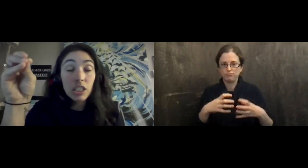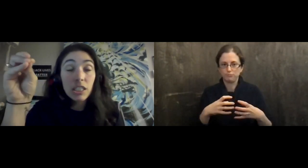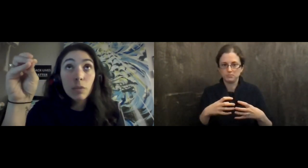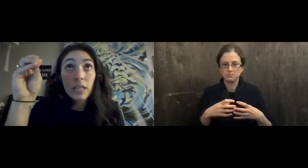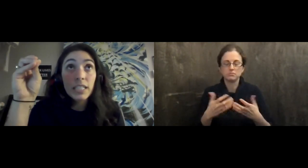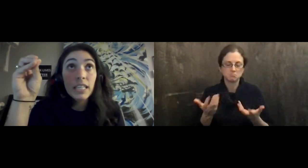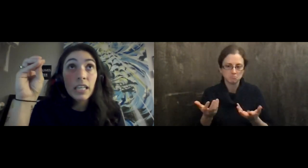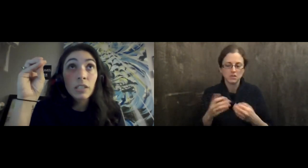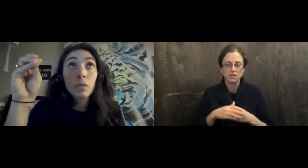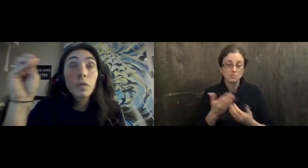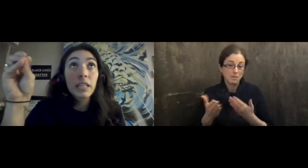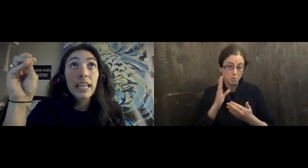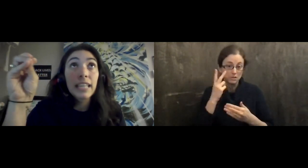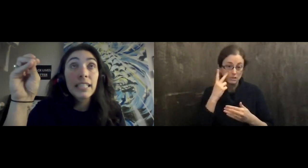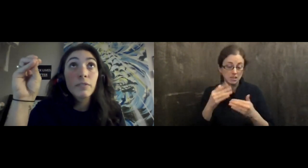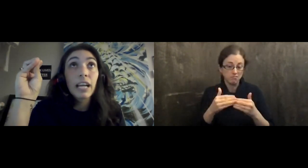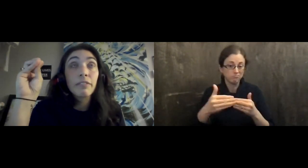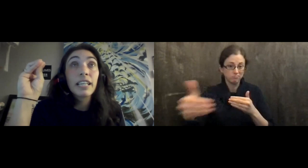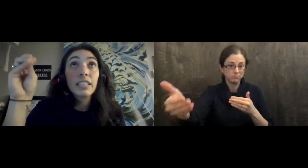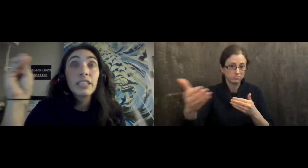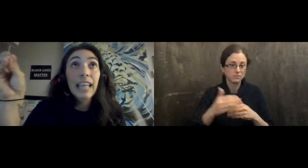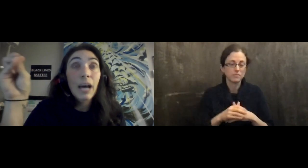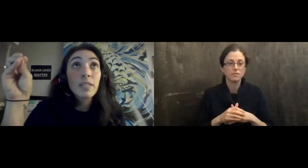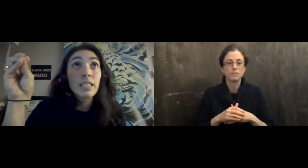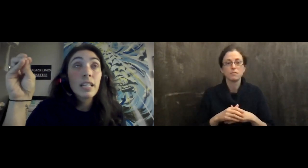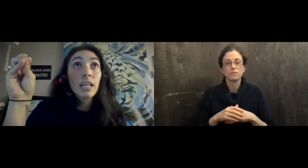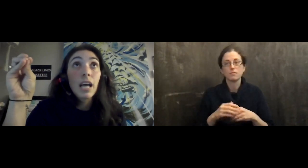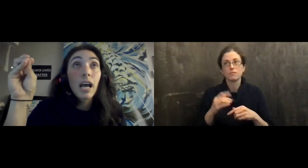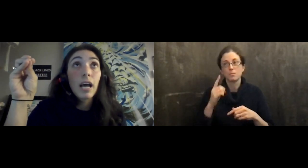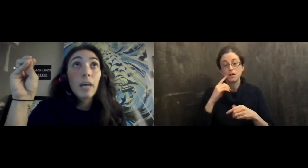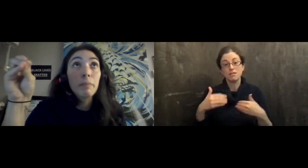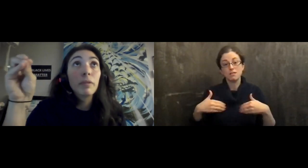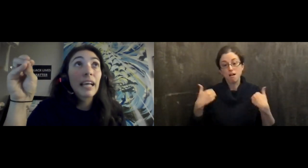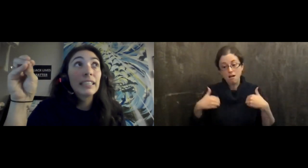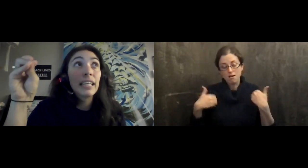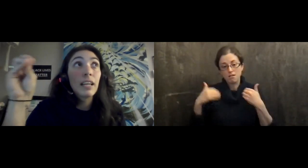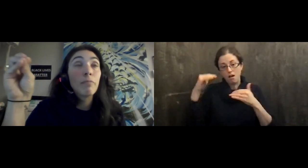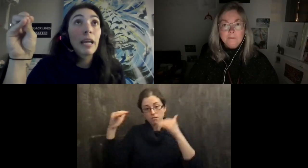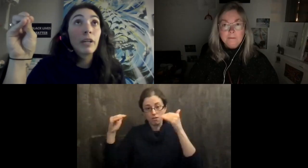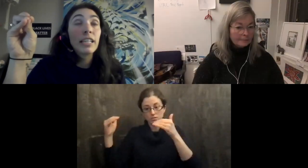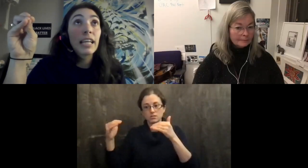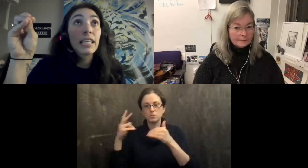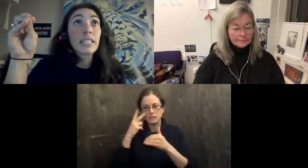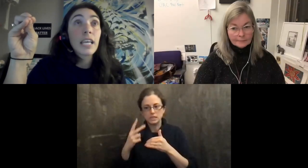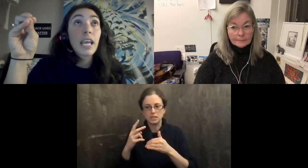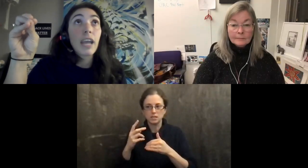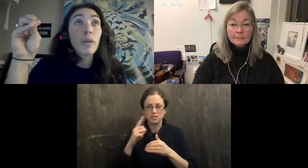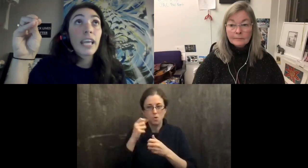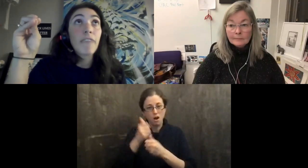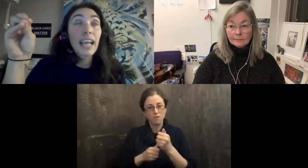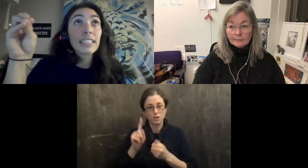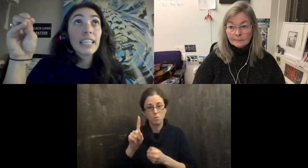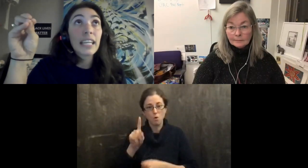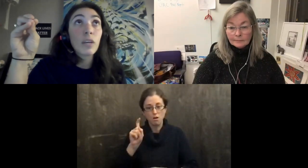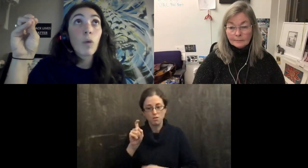and adults, we're seeing 2 to 3 cases for every 100,000 people vaccinated of myocarditis, and we